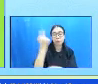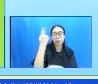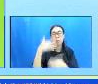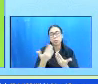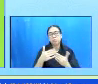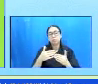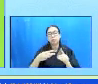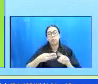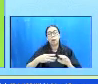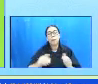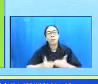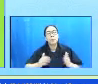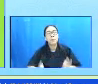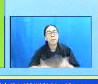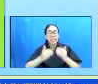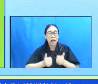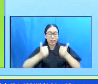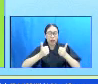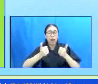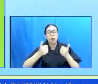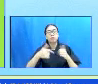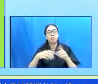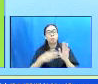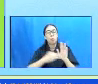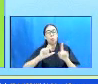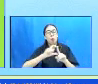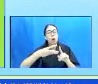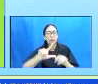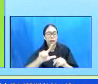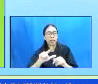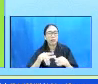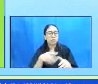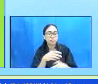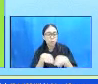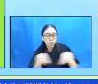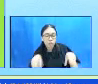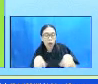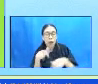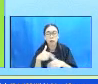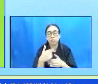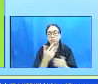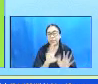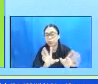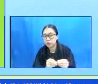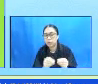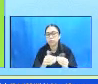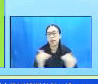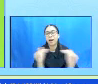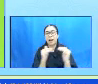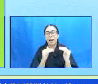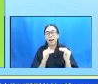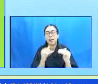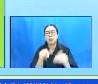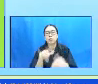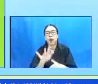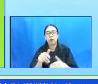sustainable and at the same time it is fair and provide justice, not only environmentally but also socially and